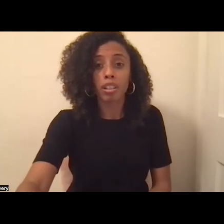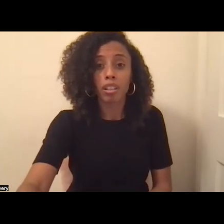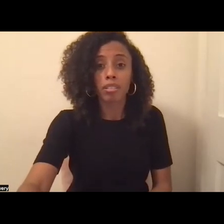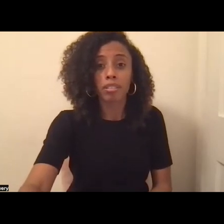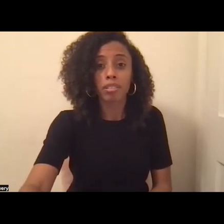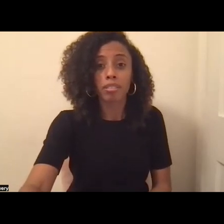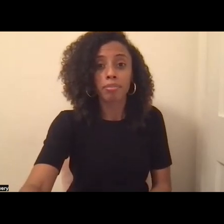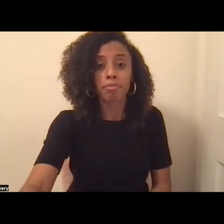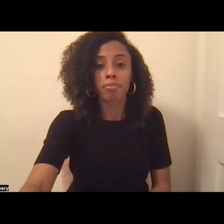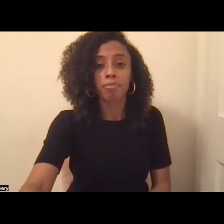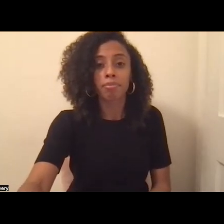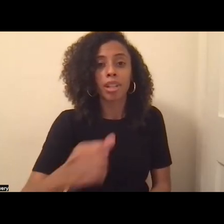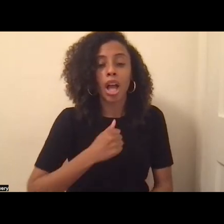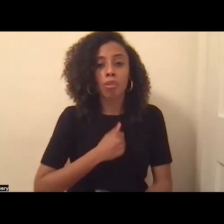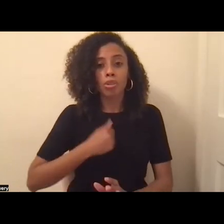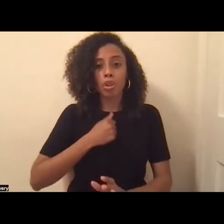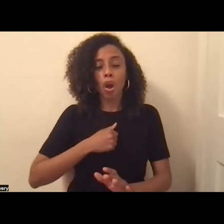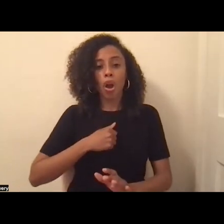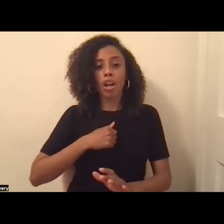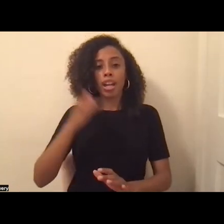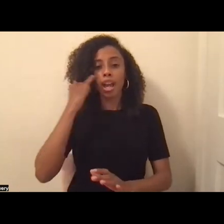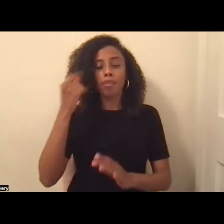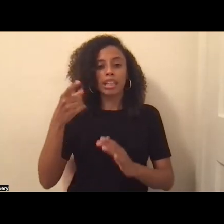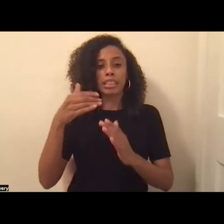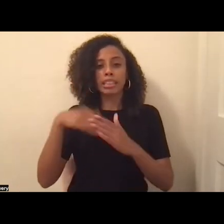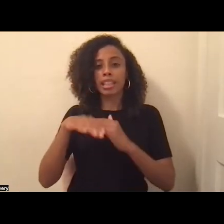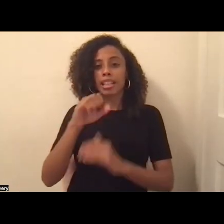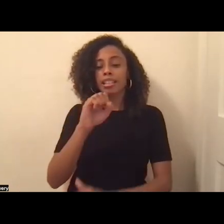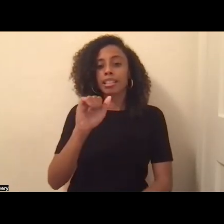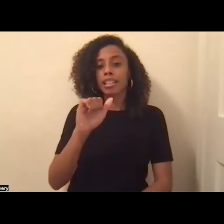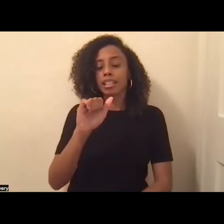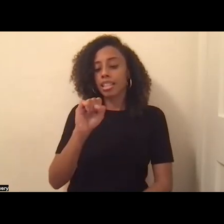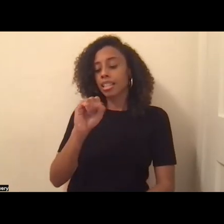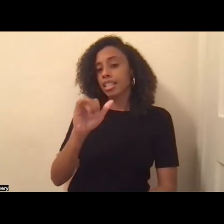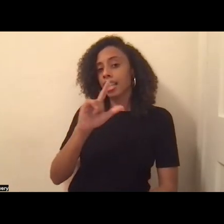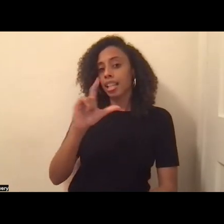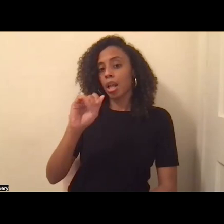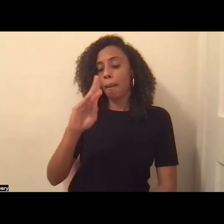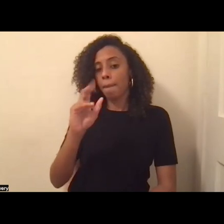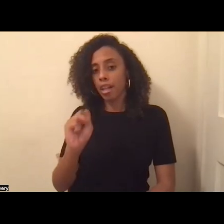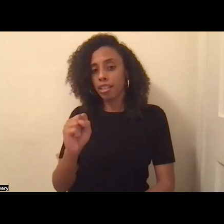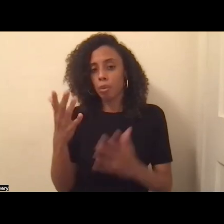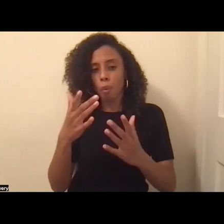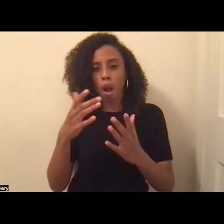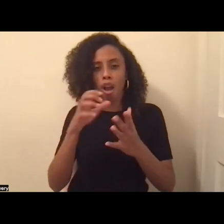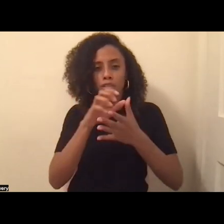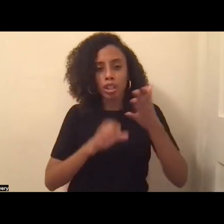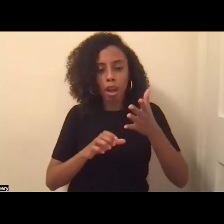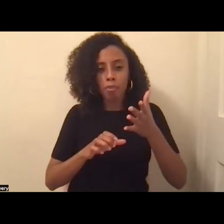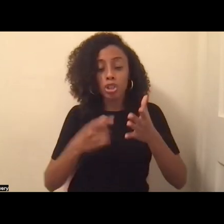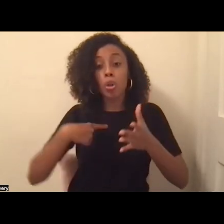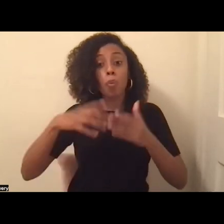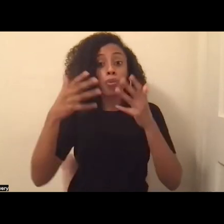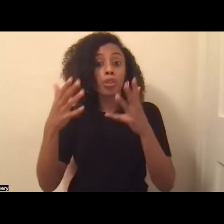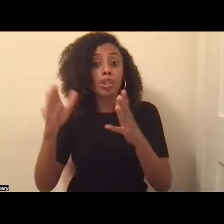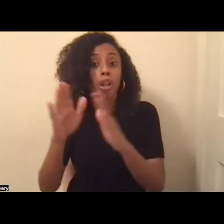And I'm sorry if this is in the syllabus and I'm asking anyway, but what chapter should we read? We're finishing out the book. So Finish it.